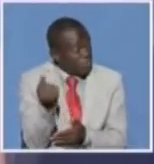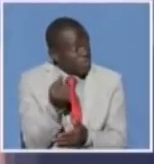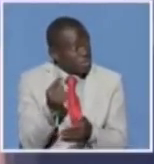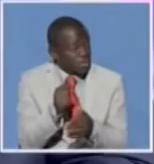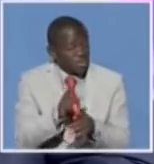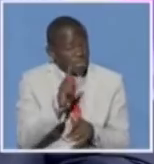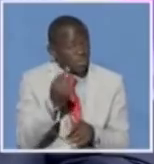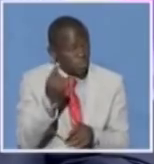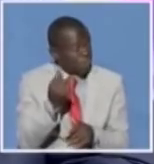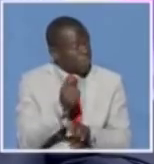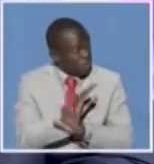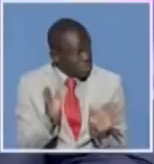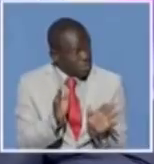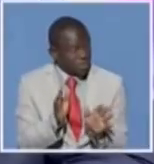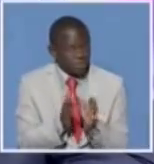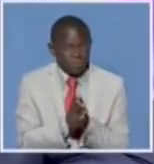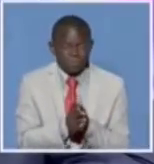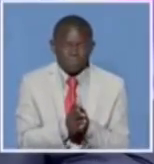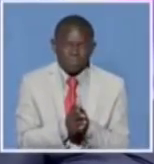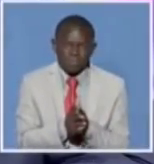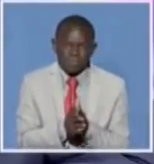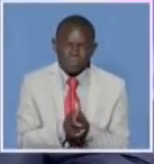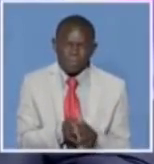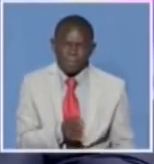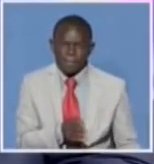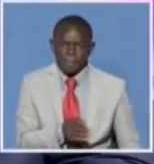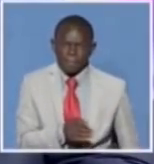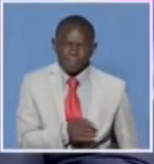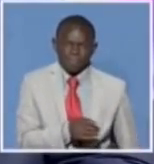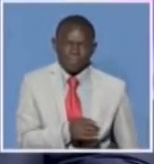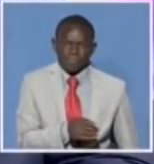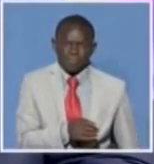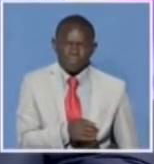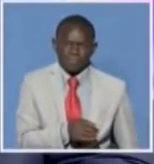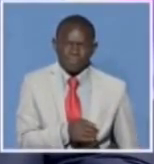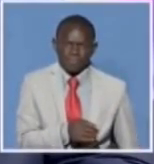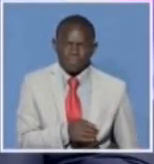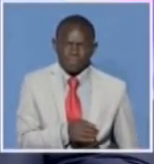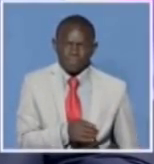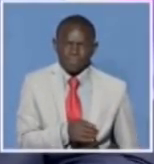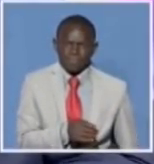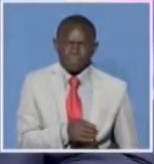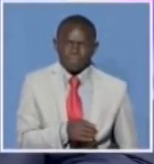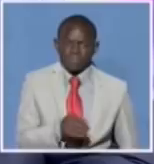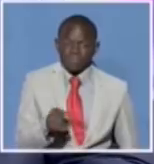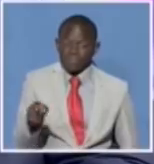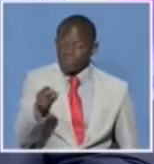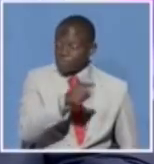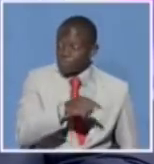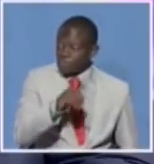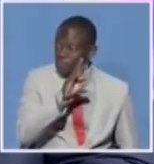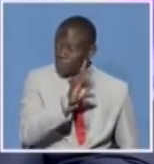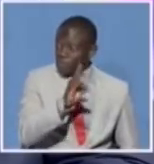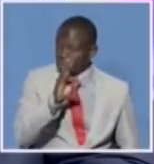we did is that whilst we were looking at this mathematics paper that leaked, we also had an